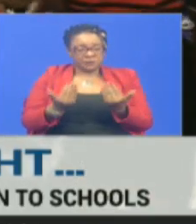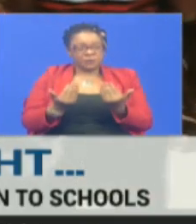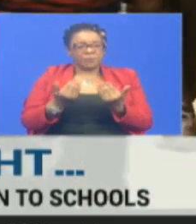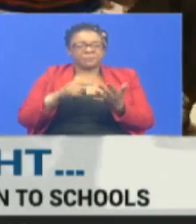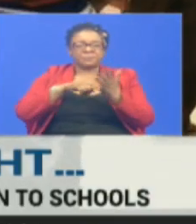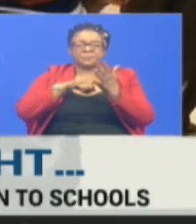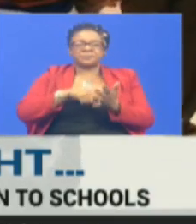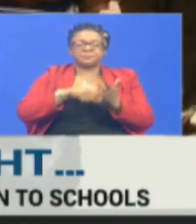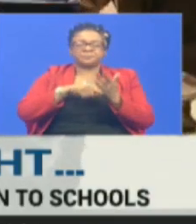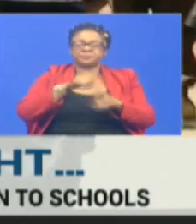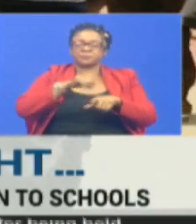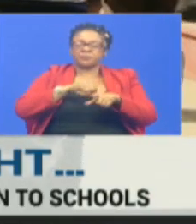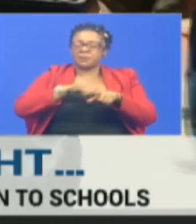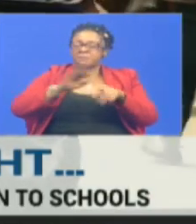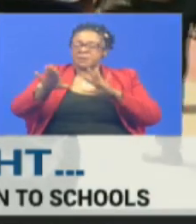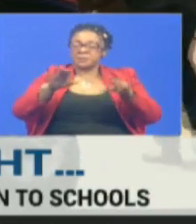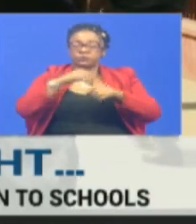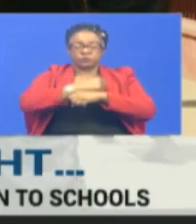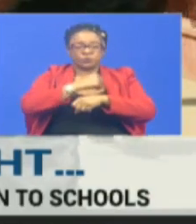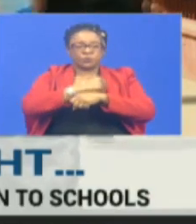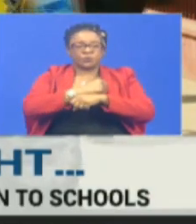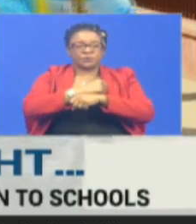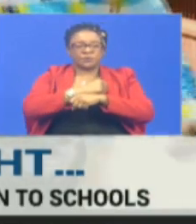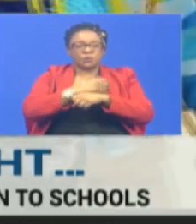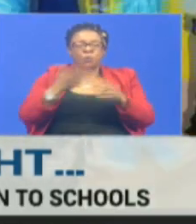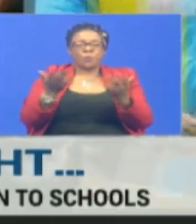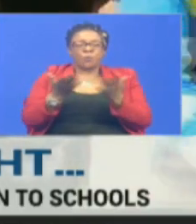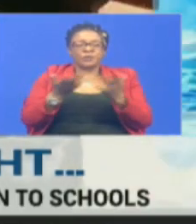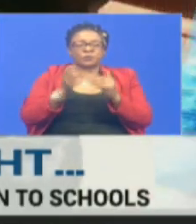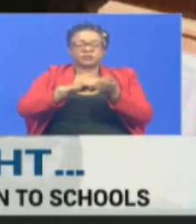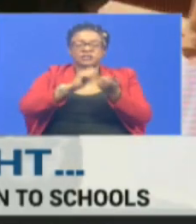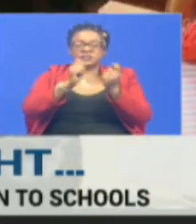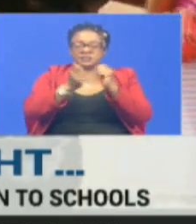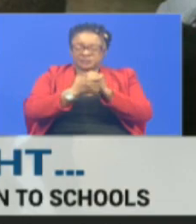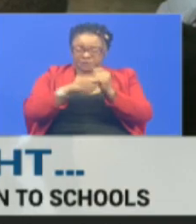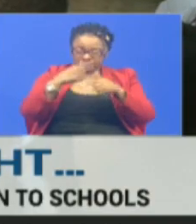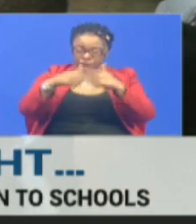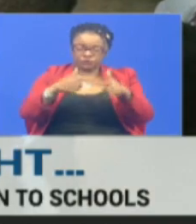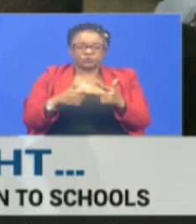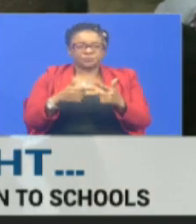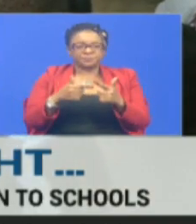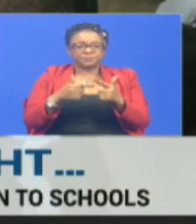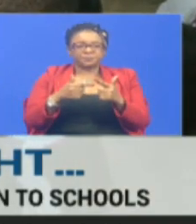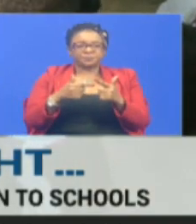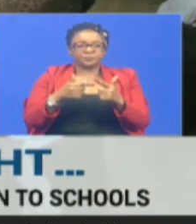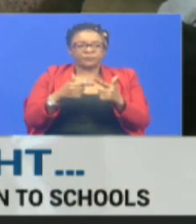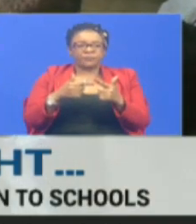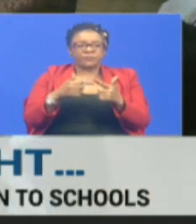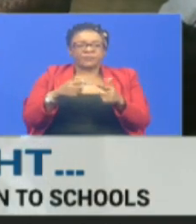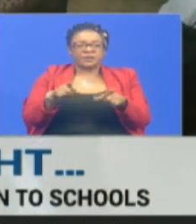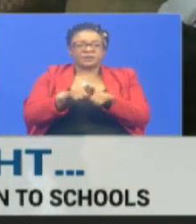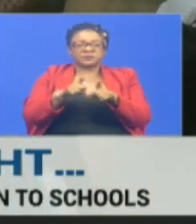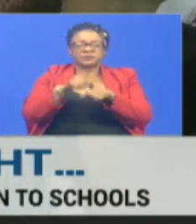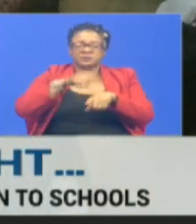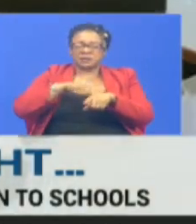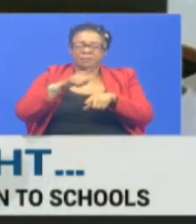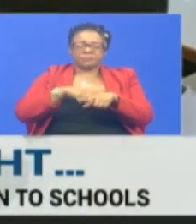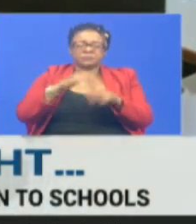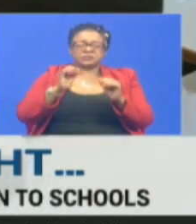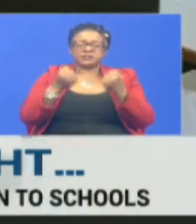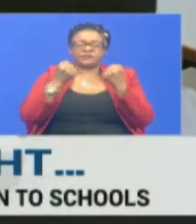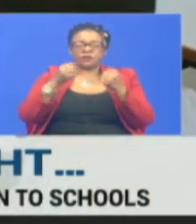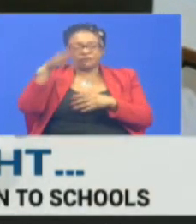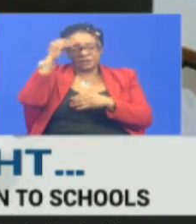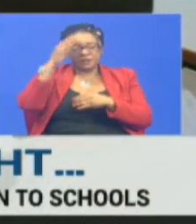time for them to go back to school where they will find peace and tranquility. While time away from school was for the safety of the learners,